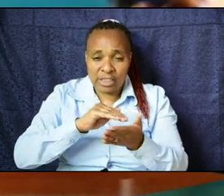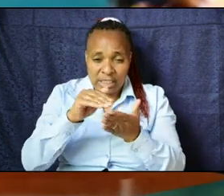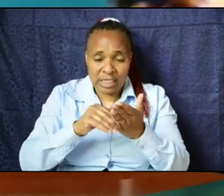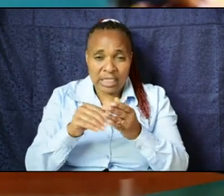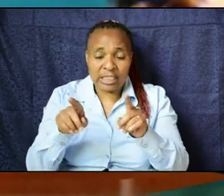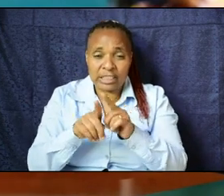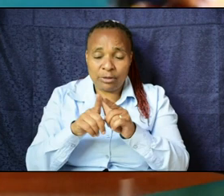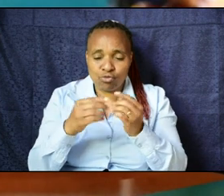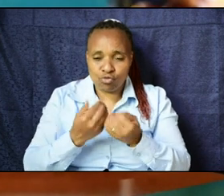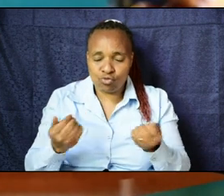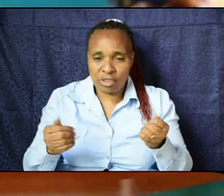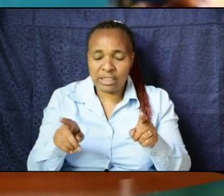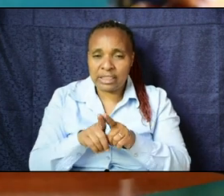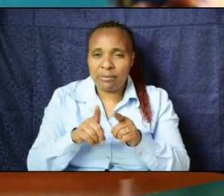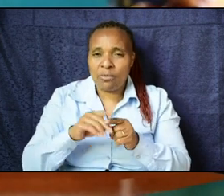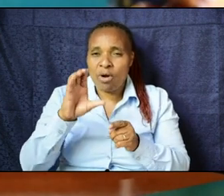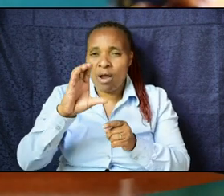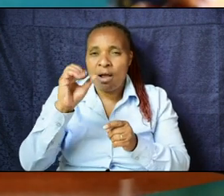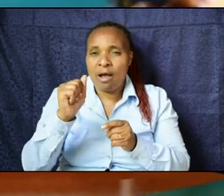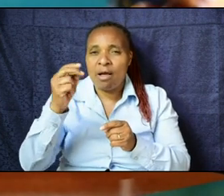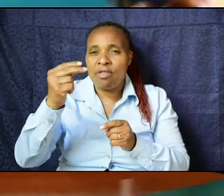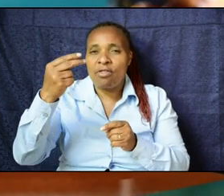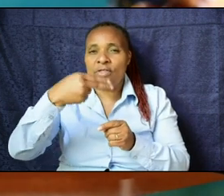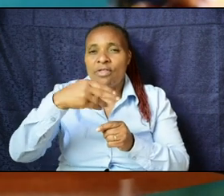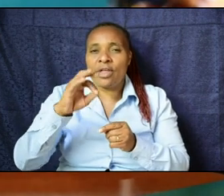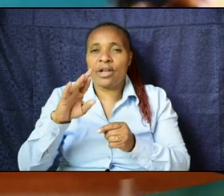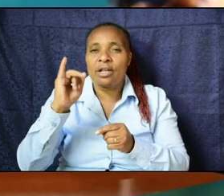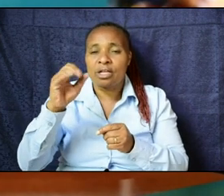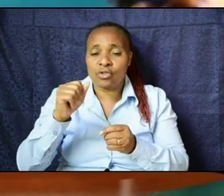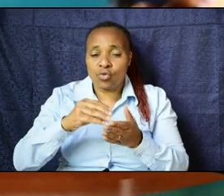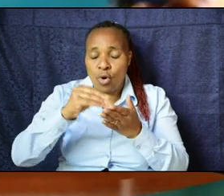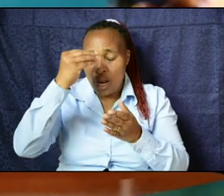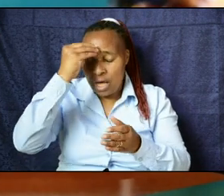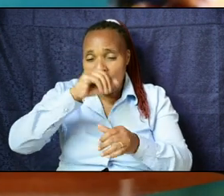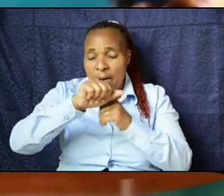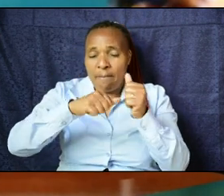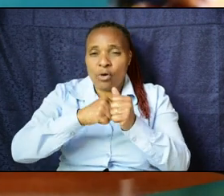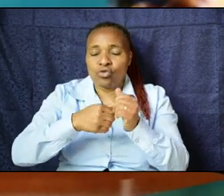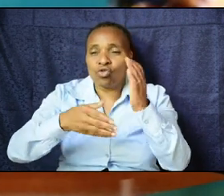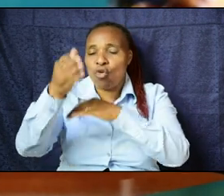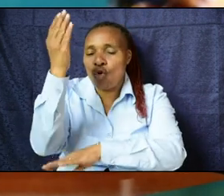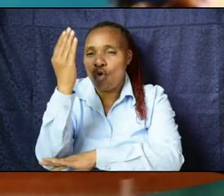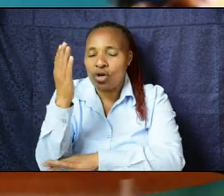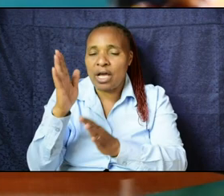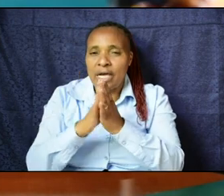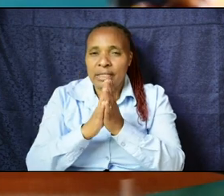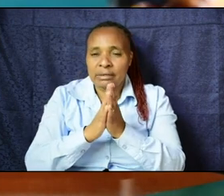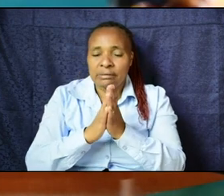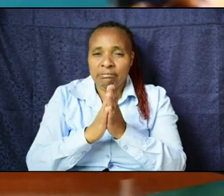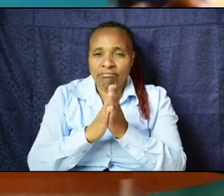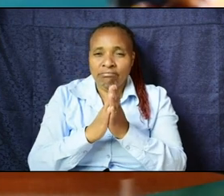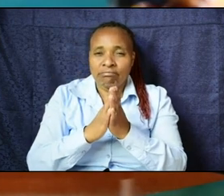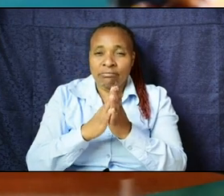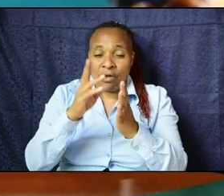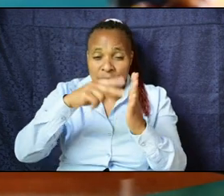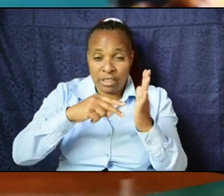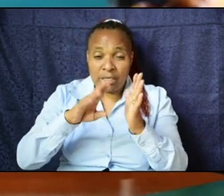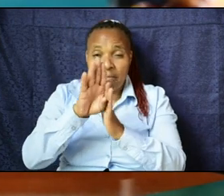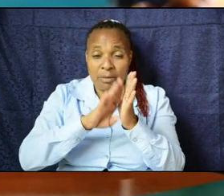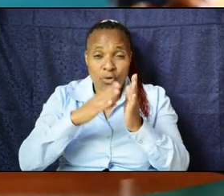like Catalin, where they can learn about God and read the Bible and get to know Jesus better.